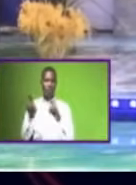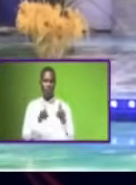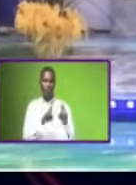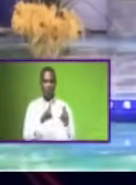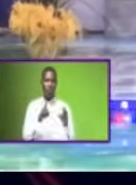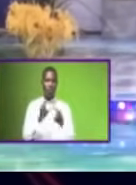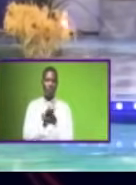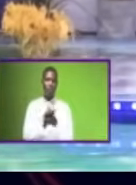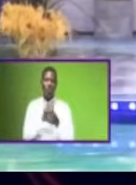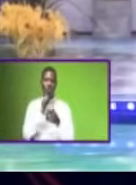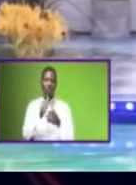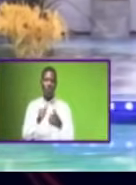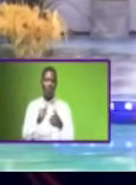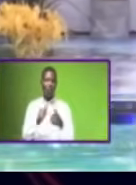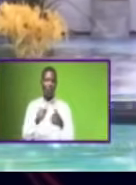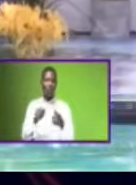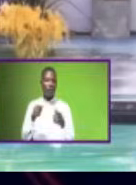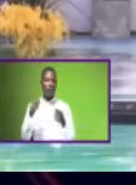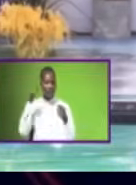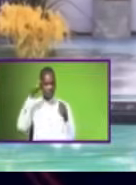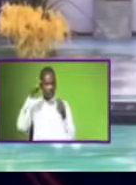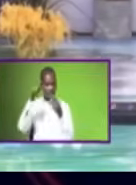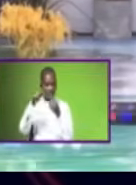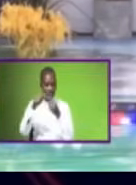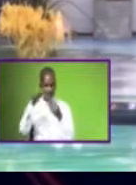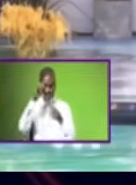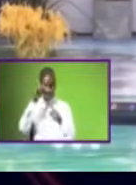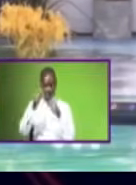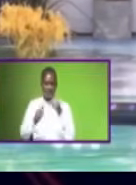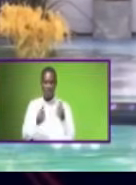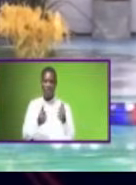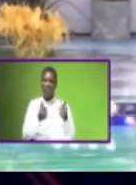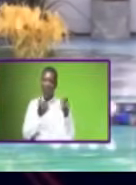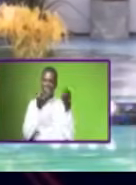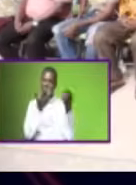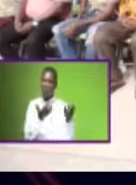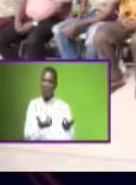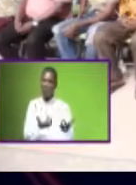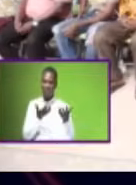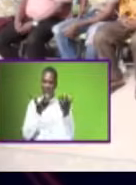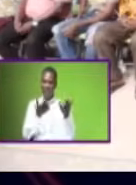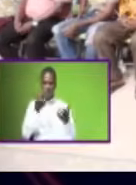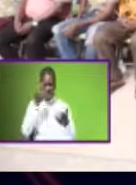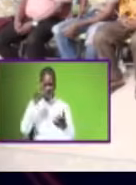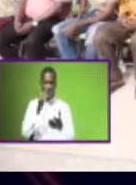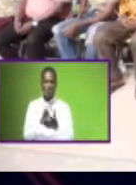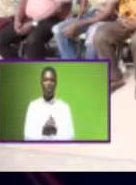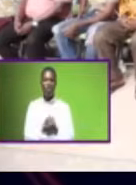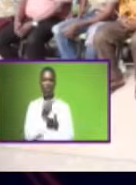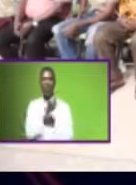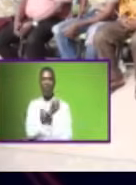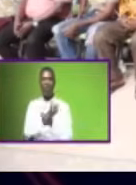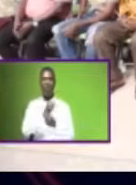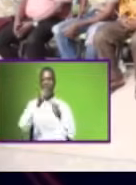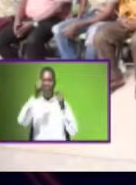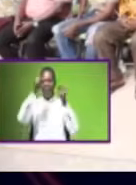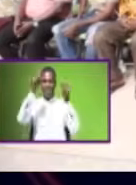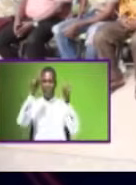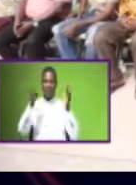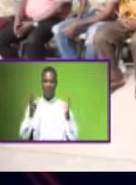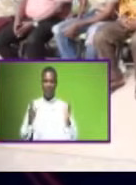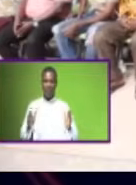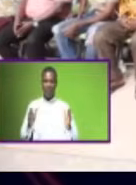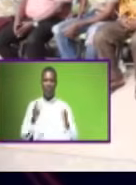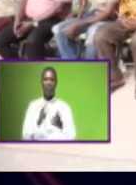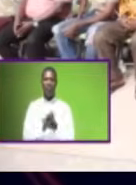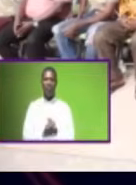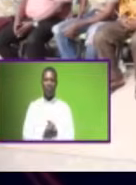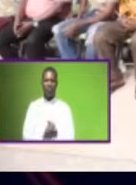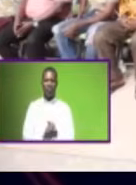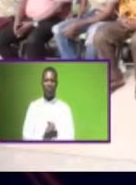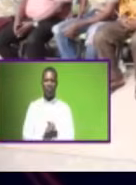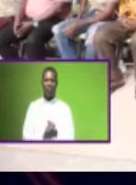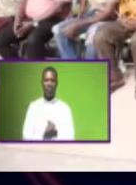one yajin, because one will train Messiah. That matter, any work that is wonderful, that is signs,